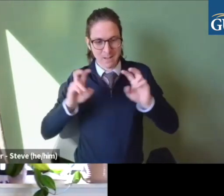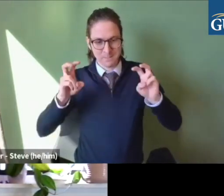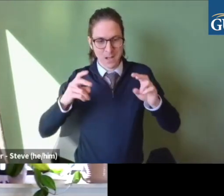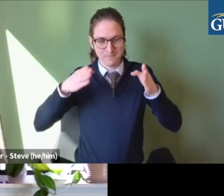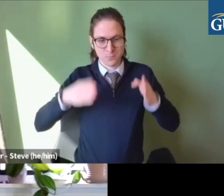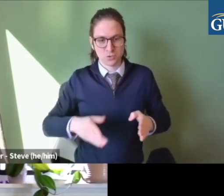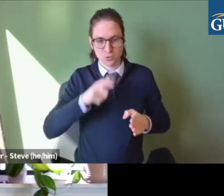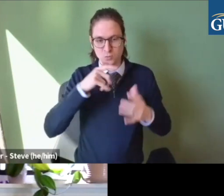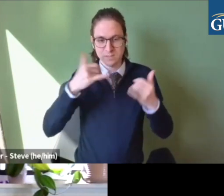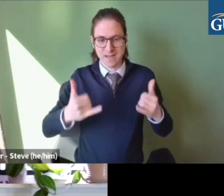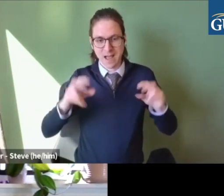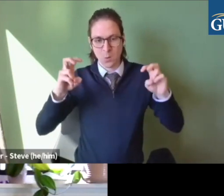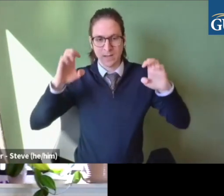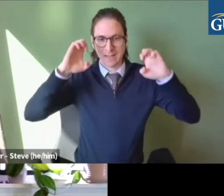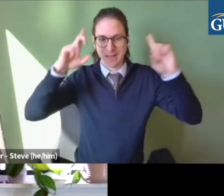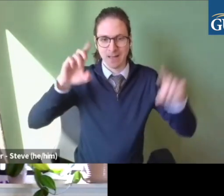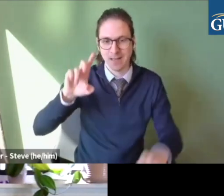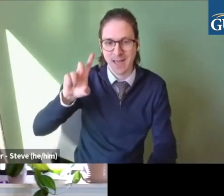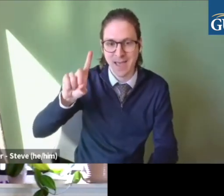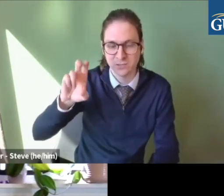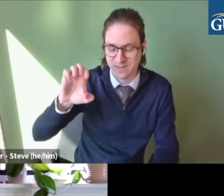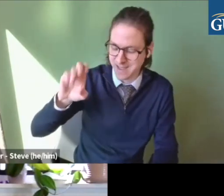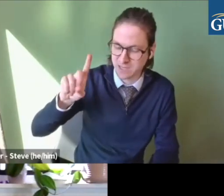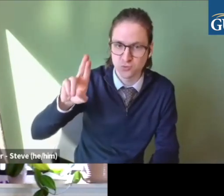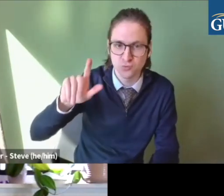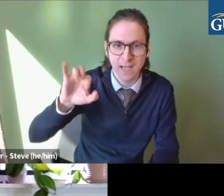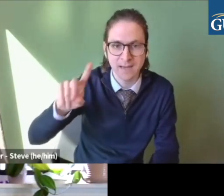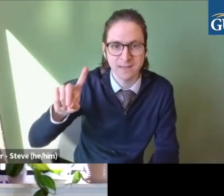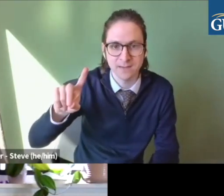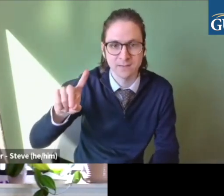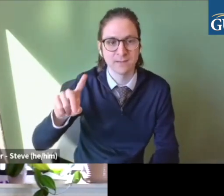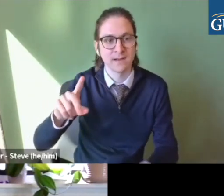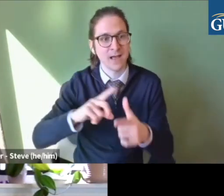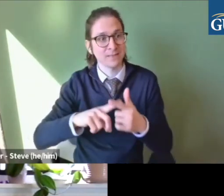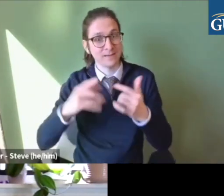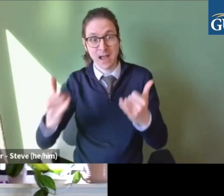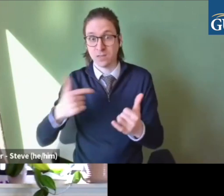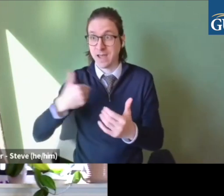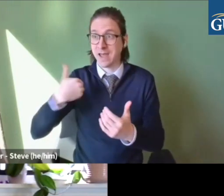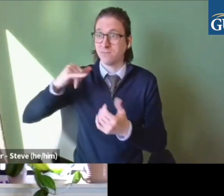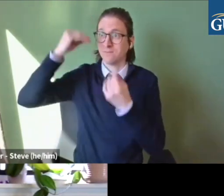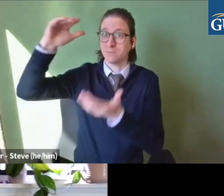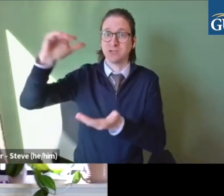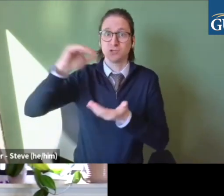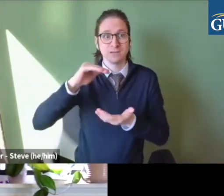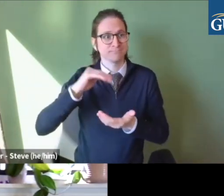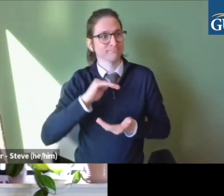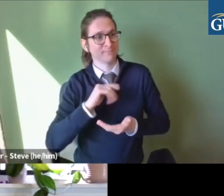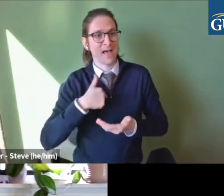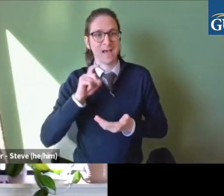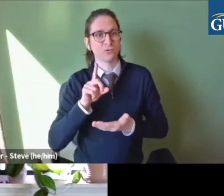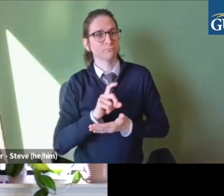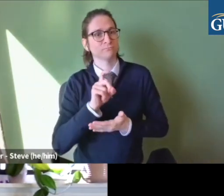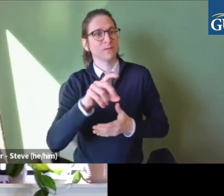world and engages with that world in ways that are ethical, responsible, nuanced,